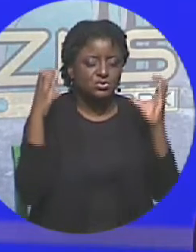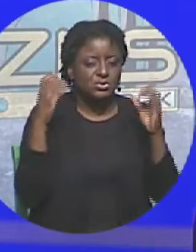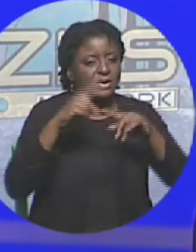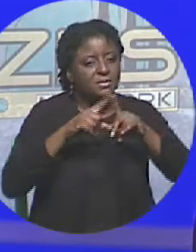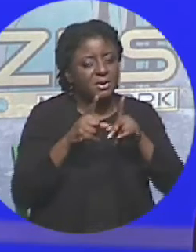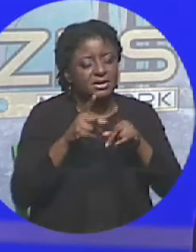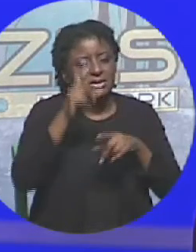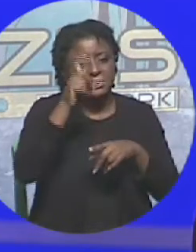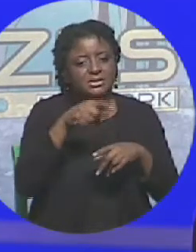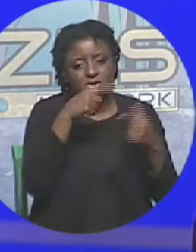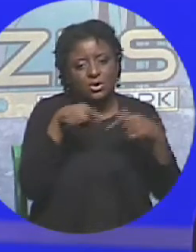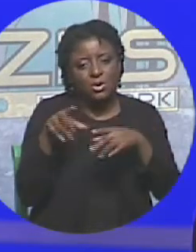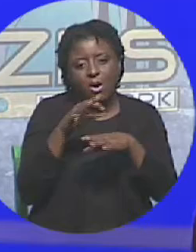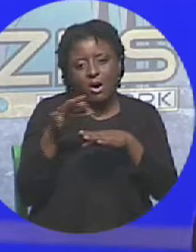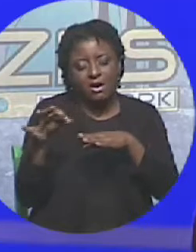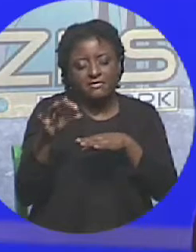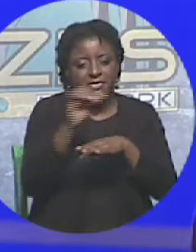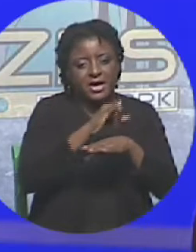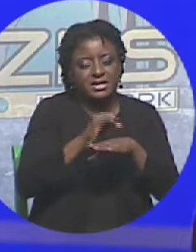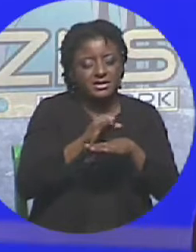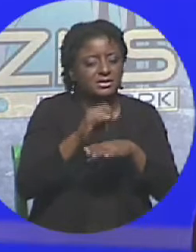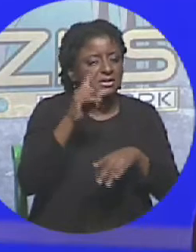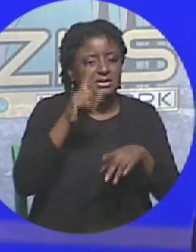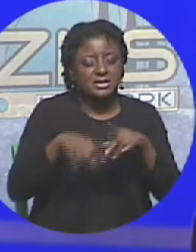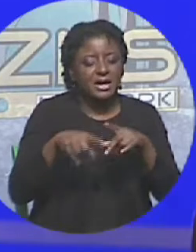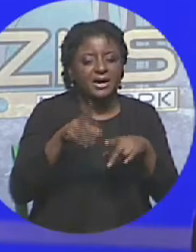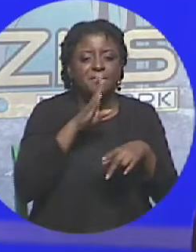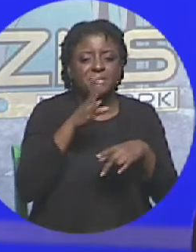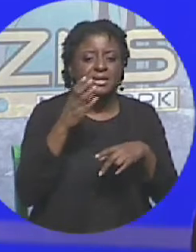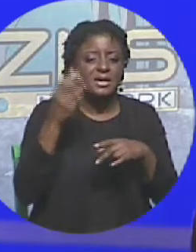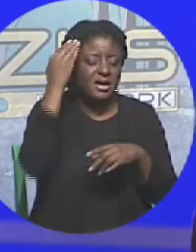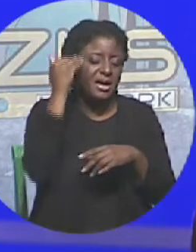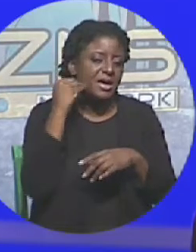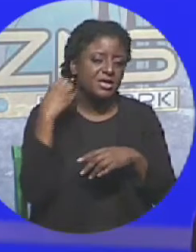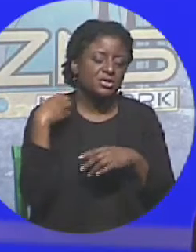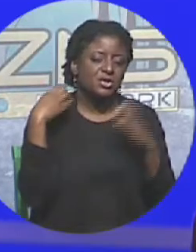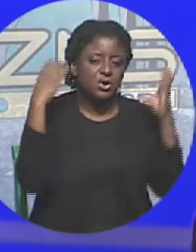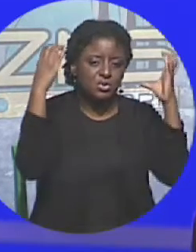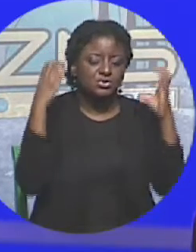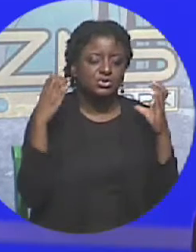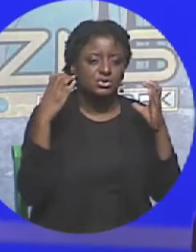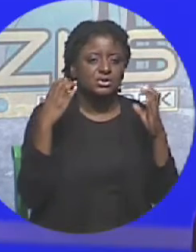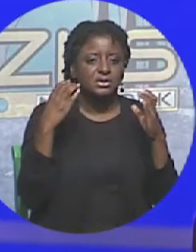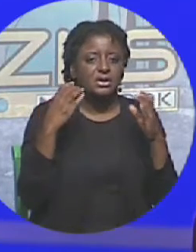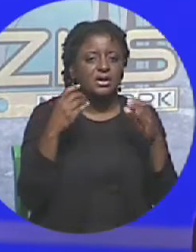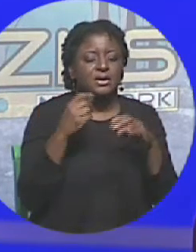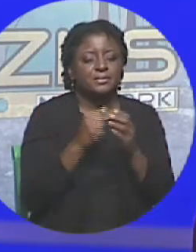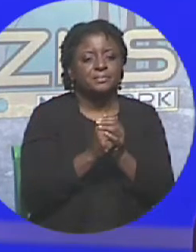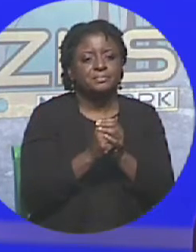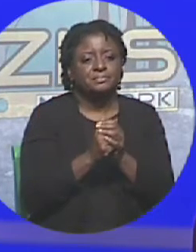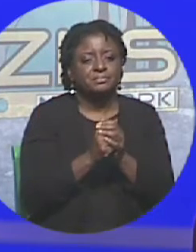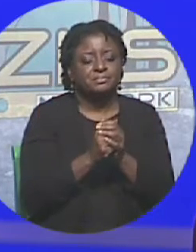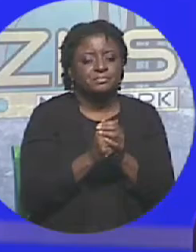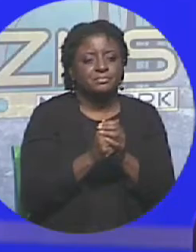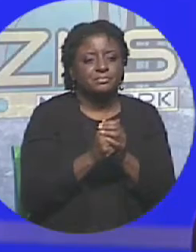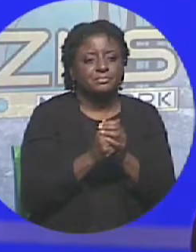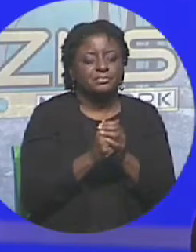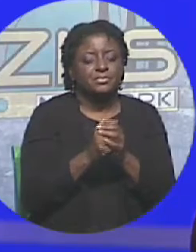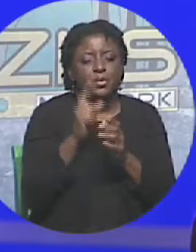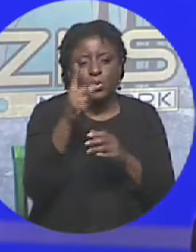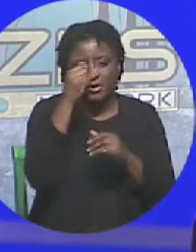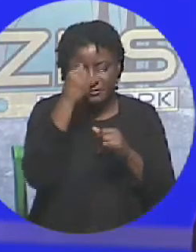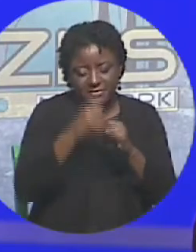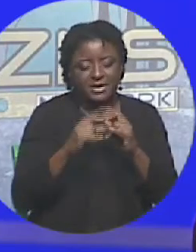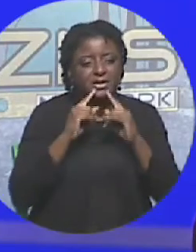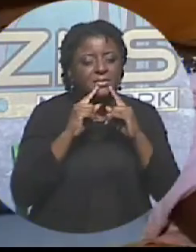the island, he will no longer be able to serve in that function, in that capacity that is. But before leaving town, he had one final